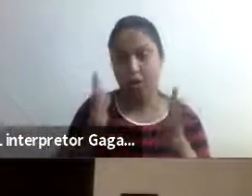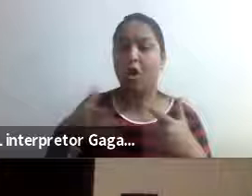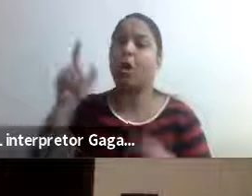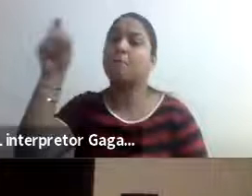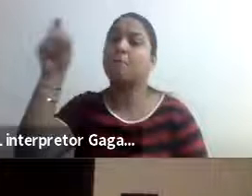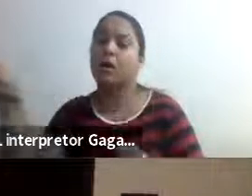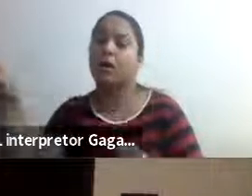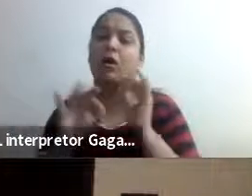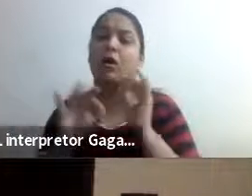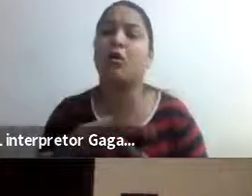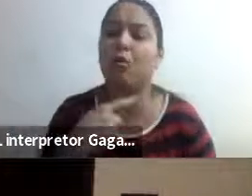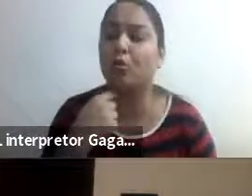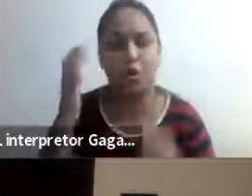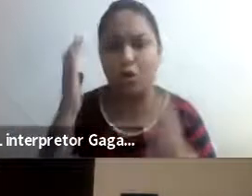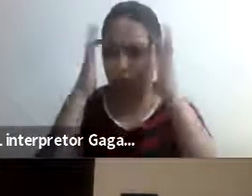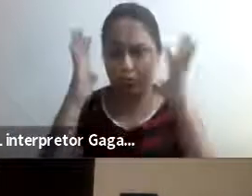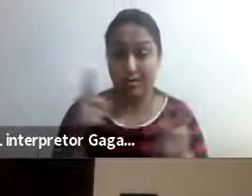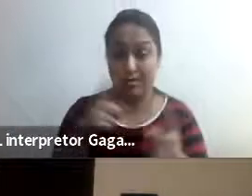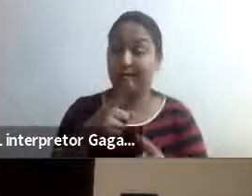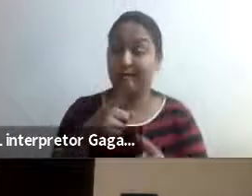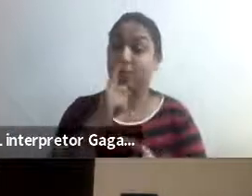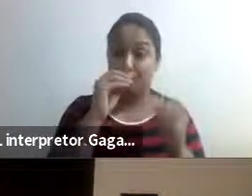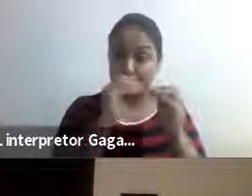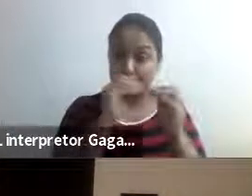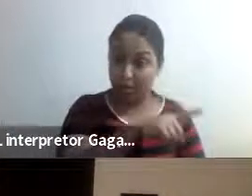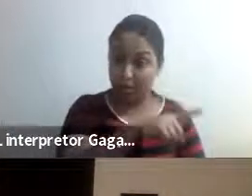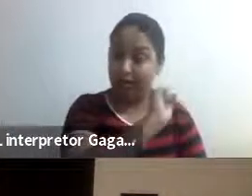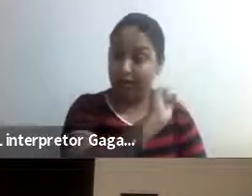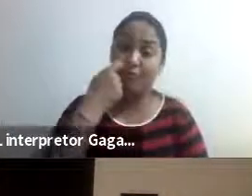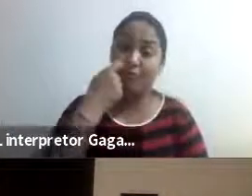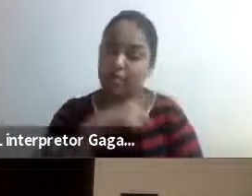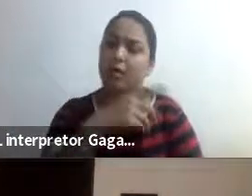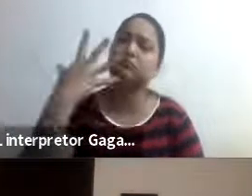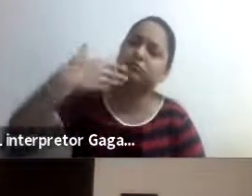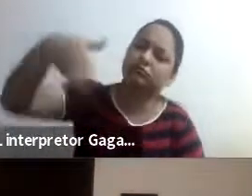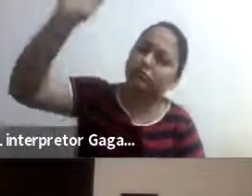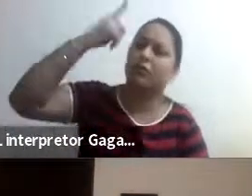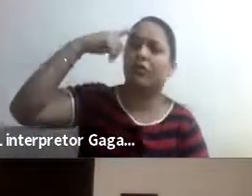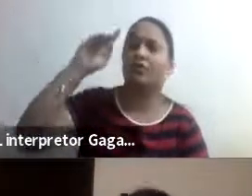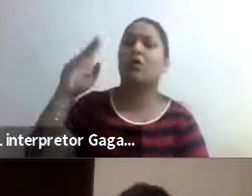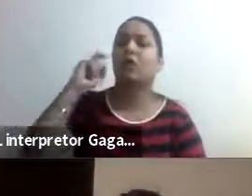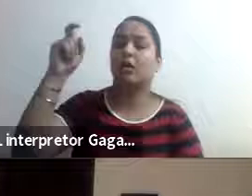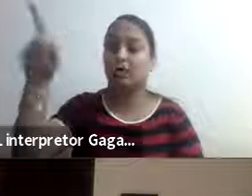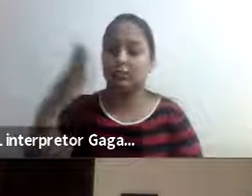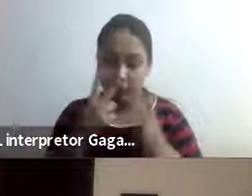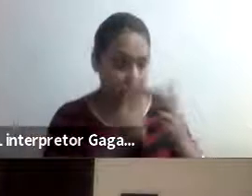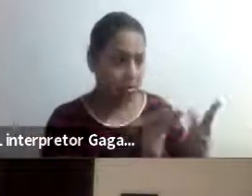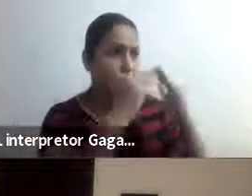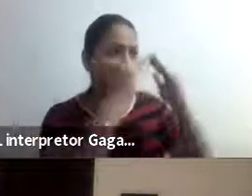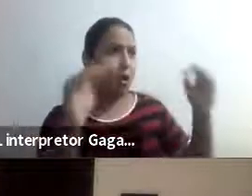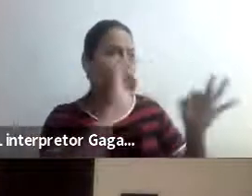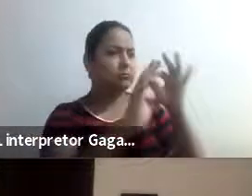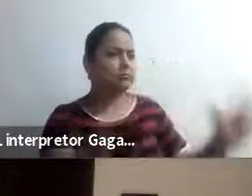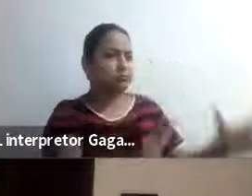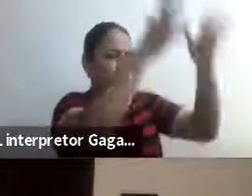Nobody's sure. Bhuribai and her own father were away traveling, earning money, and when they came back, they saw that the house was